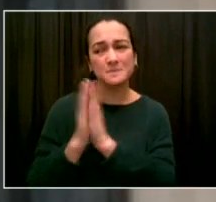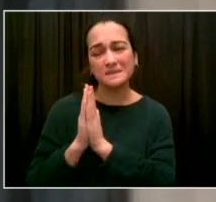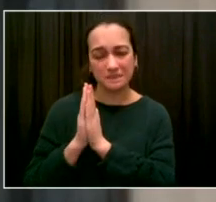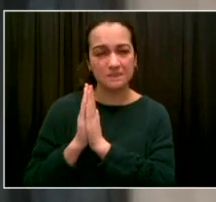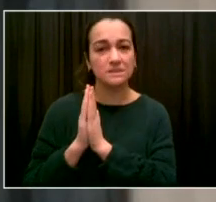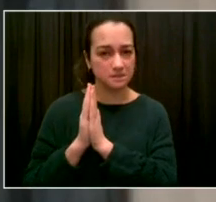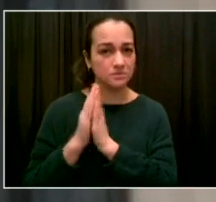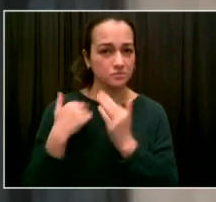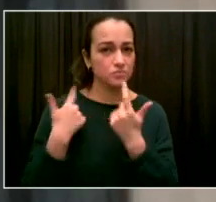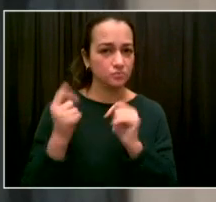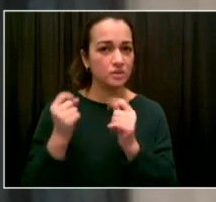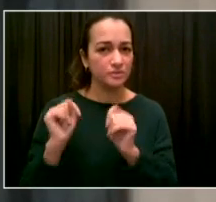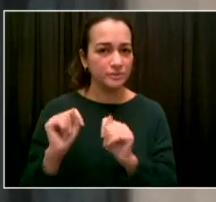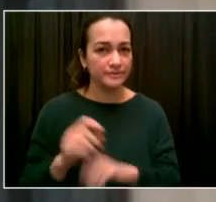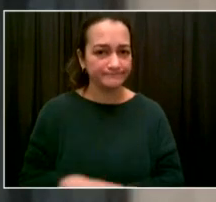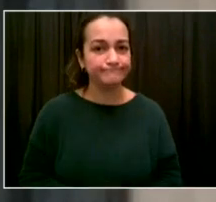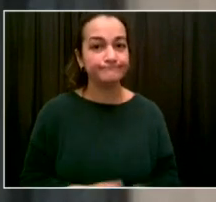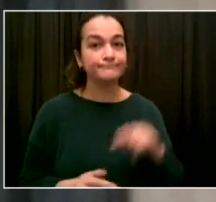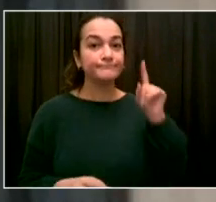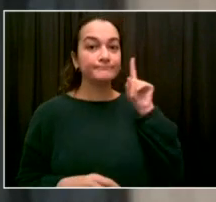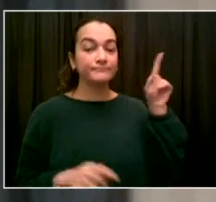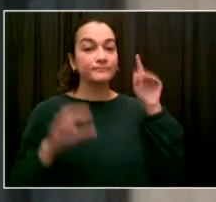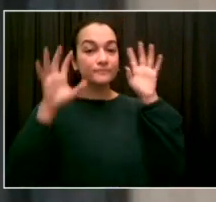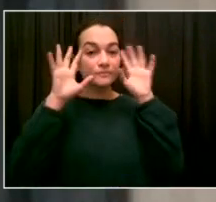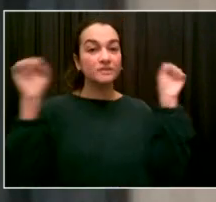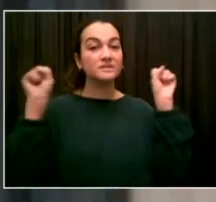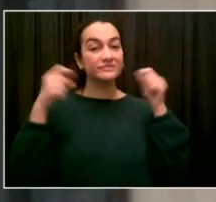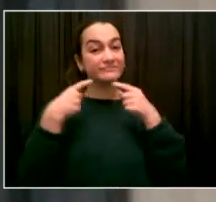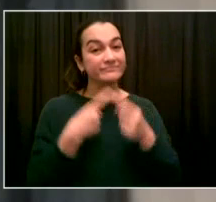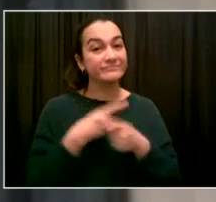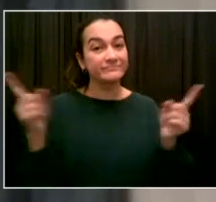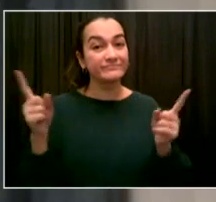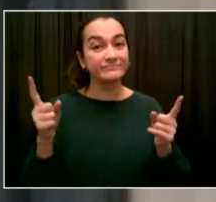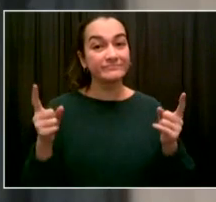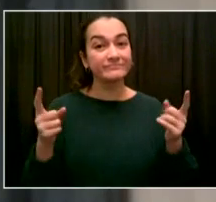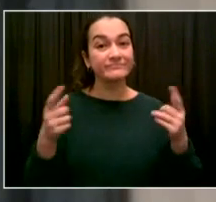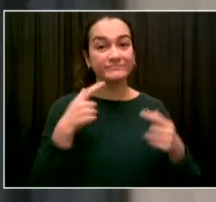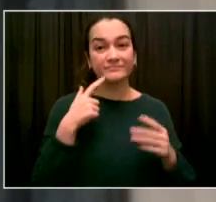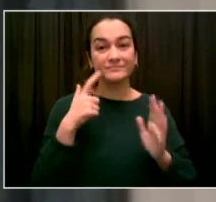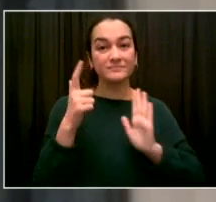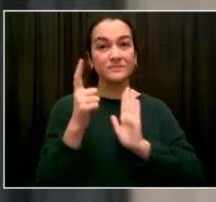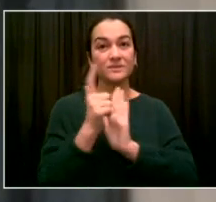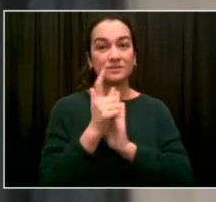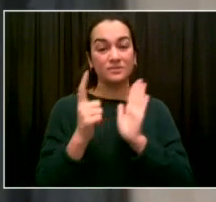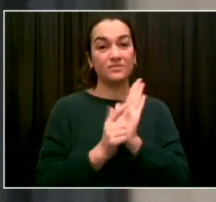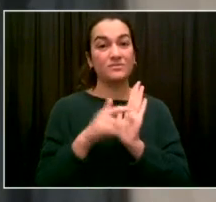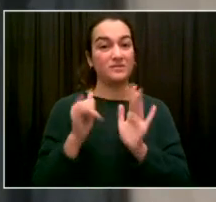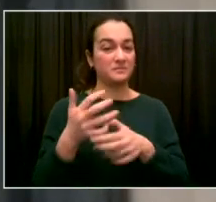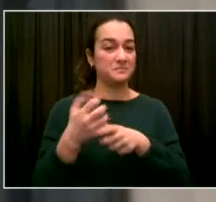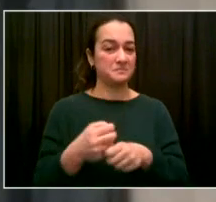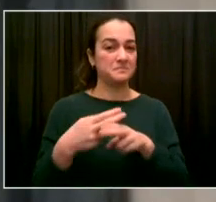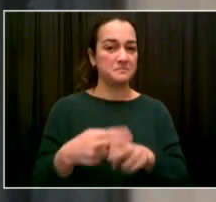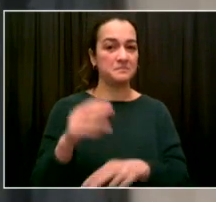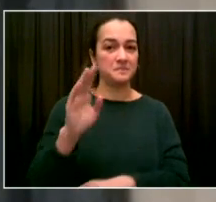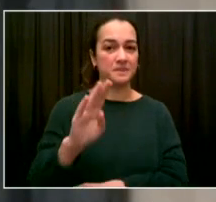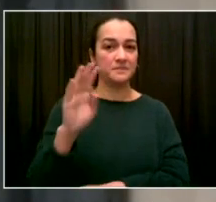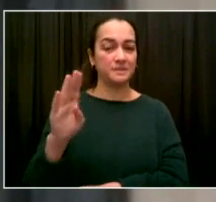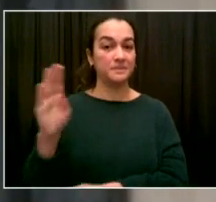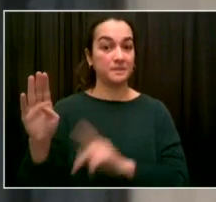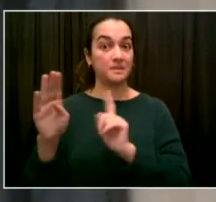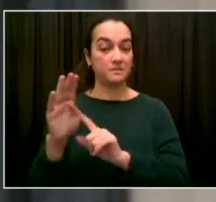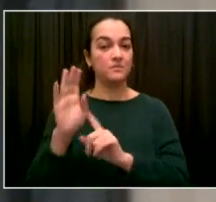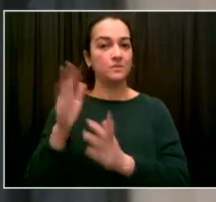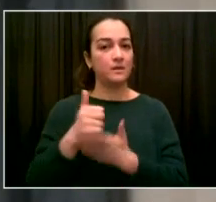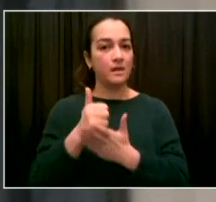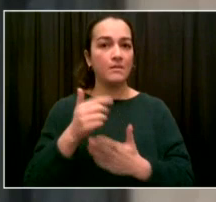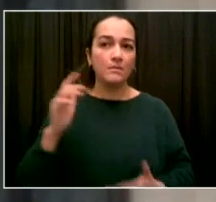many ways, including New York. We will fight until we get it. We will keep fighting. And the second thing we also agreed on is